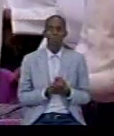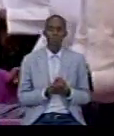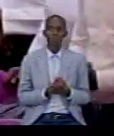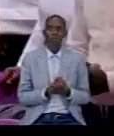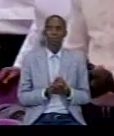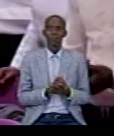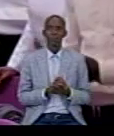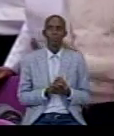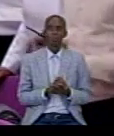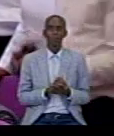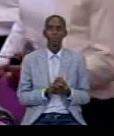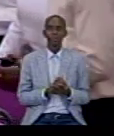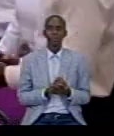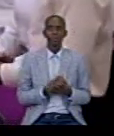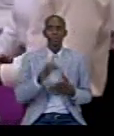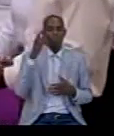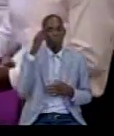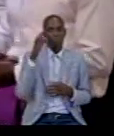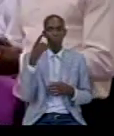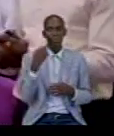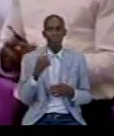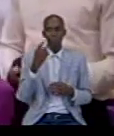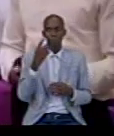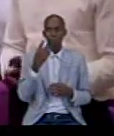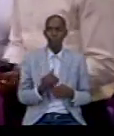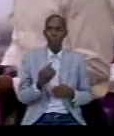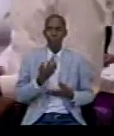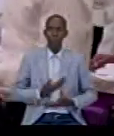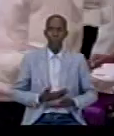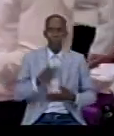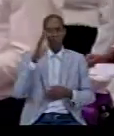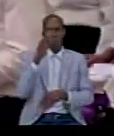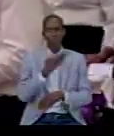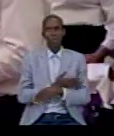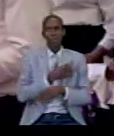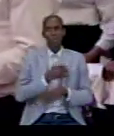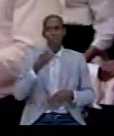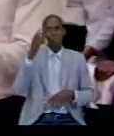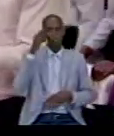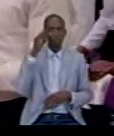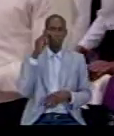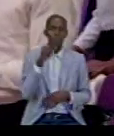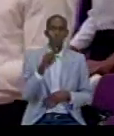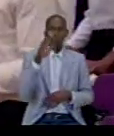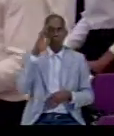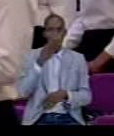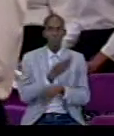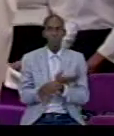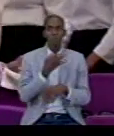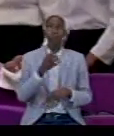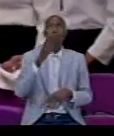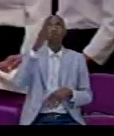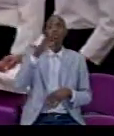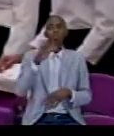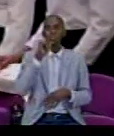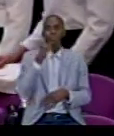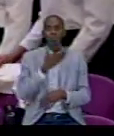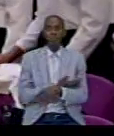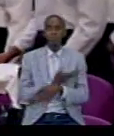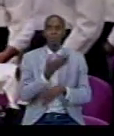For the Son, his only begotten Son, and for you, Son of God, daughter of God,